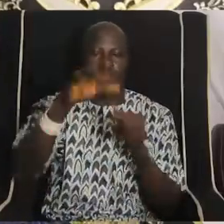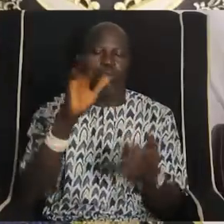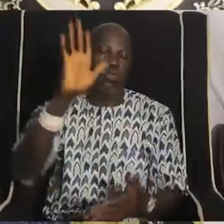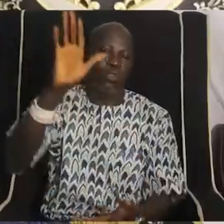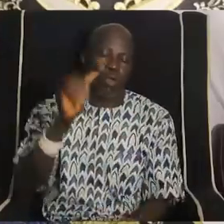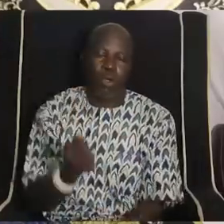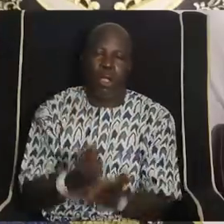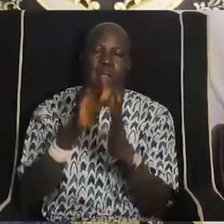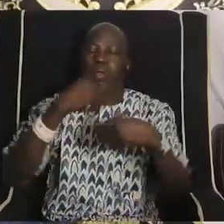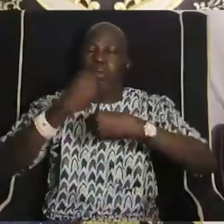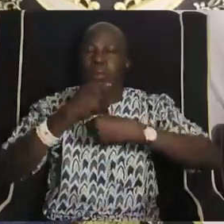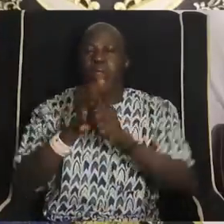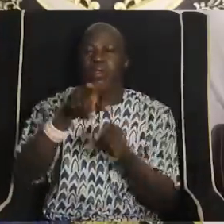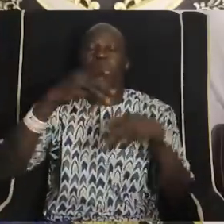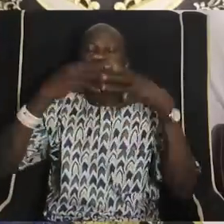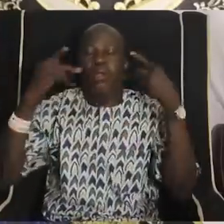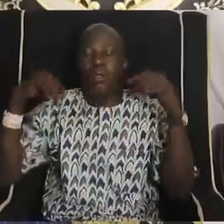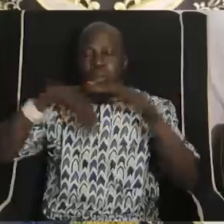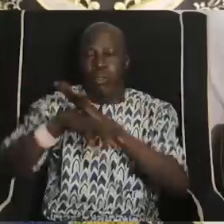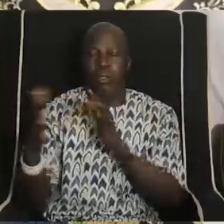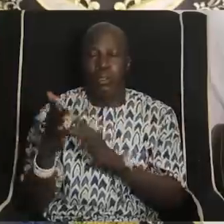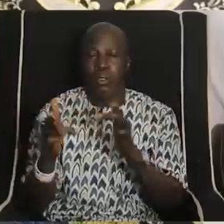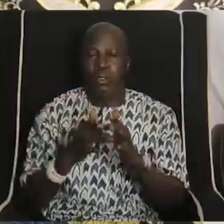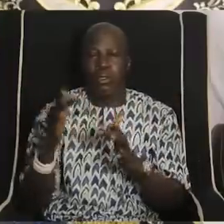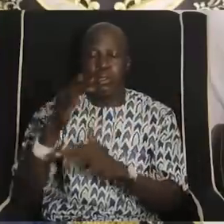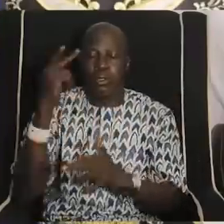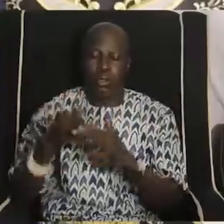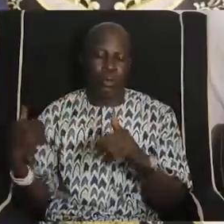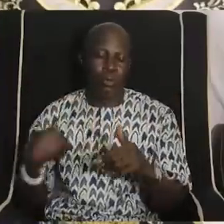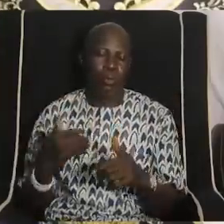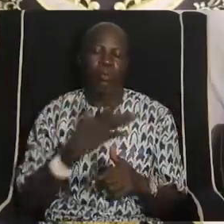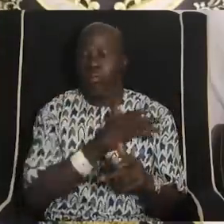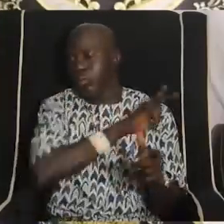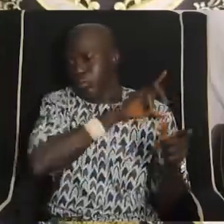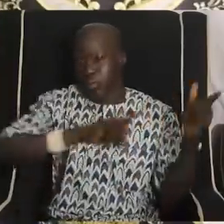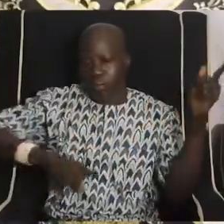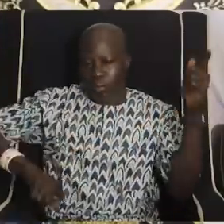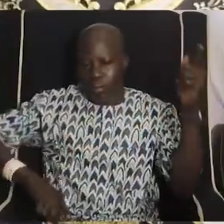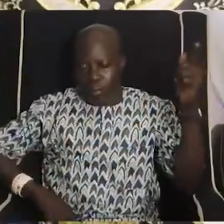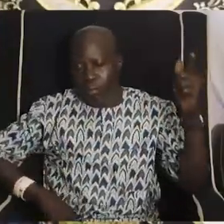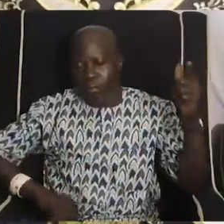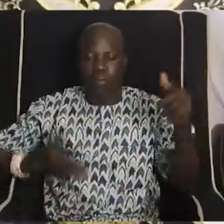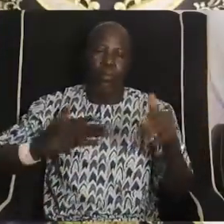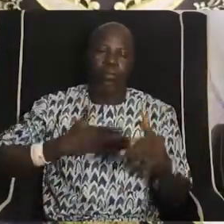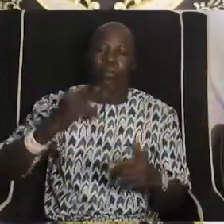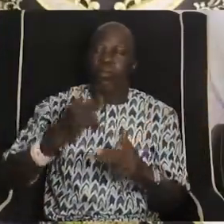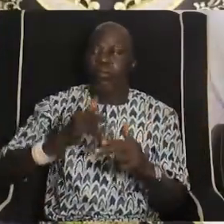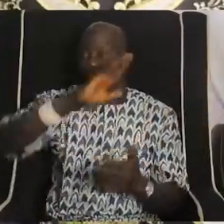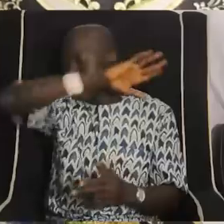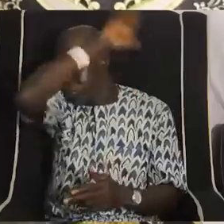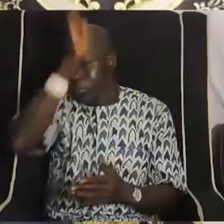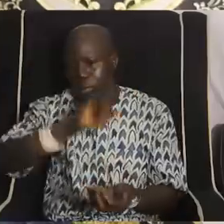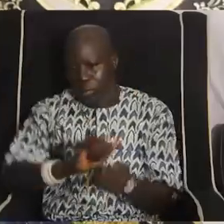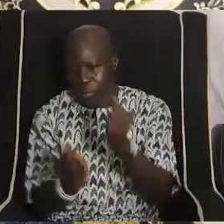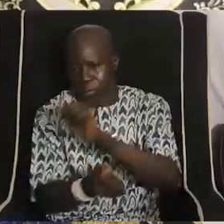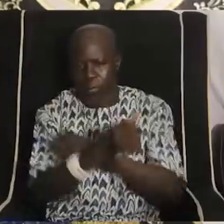a vessel to that ministry. Sugbon o nilo adura. But you need prayer. Ki alata ko mo ba di je tanadi laarin wa tere